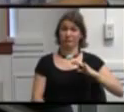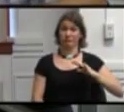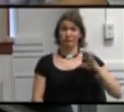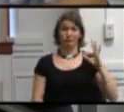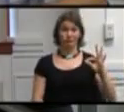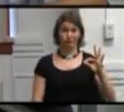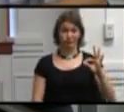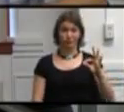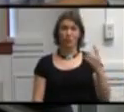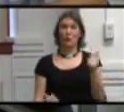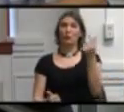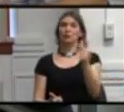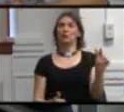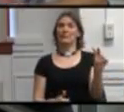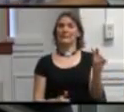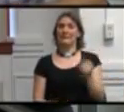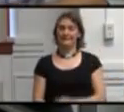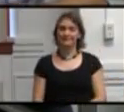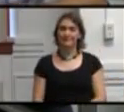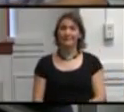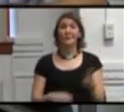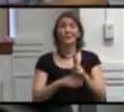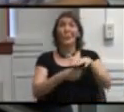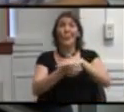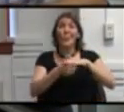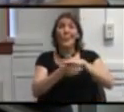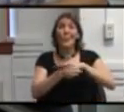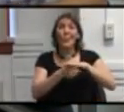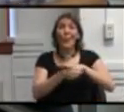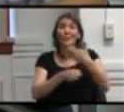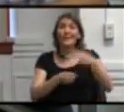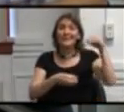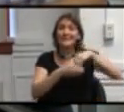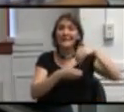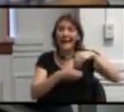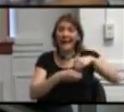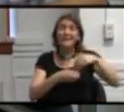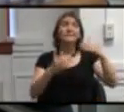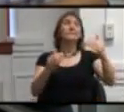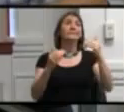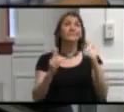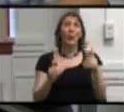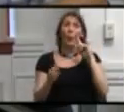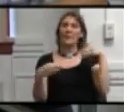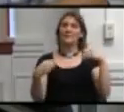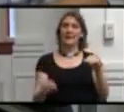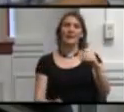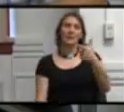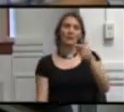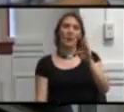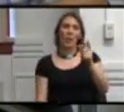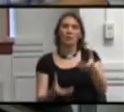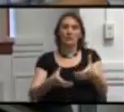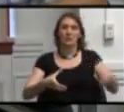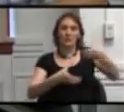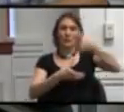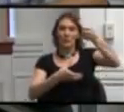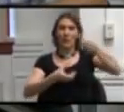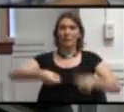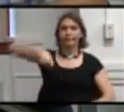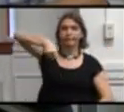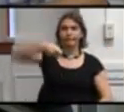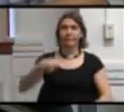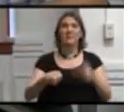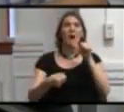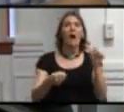Vermont. You know, using local ingredients. We're also going to be selling growlers of our beer rather than